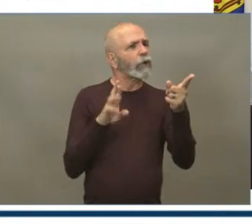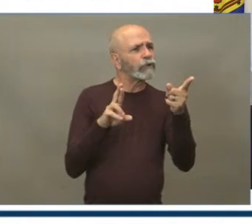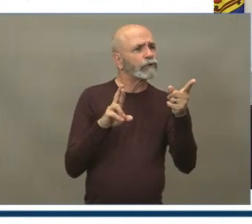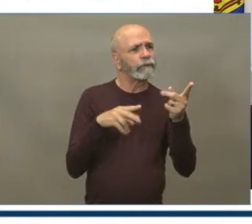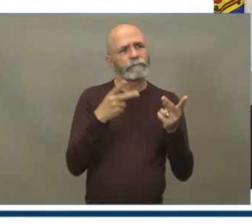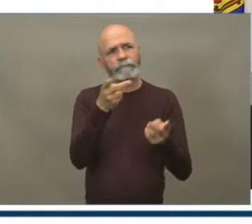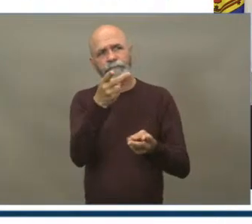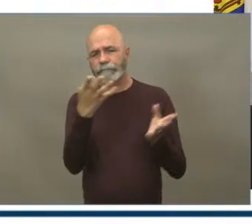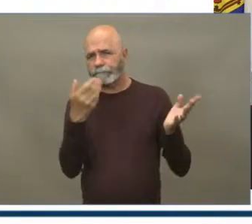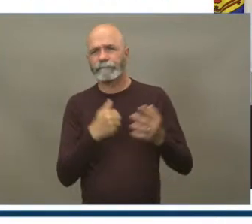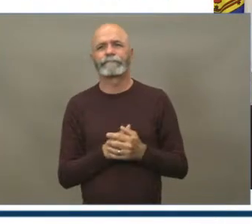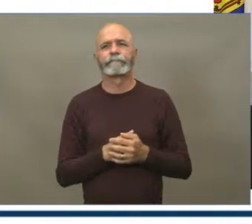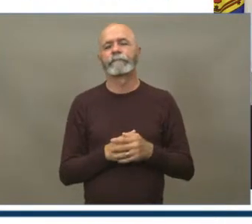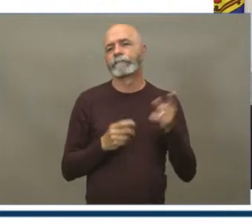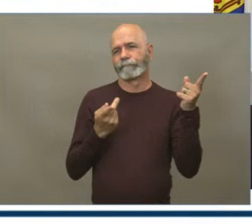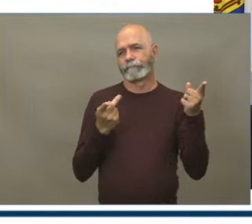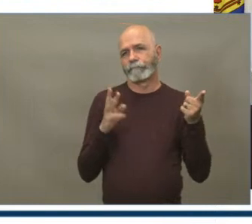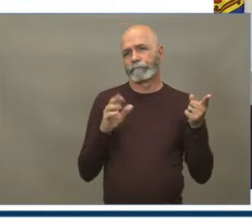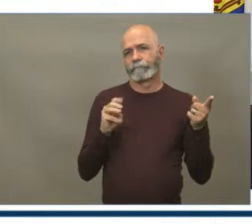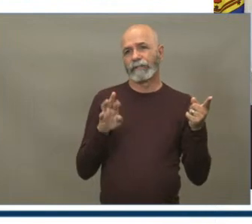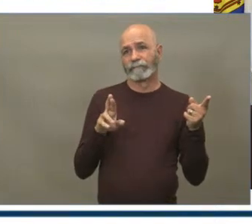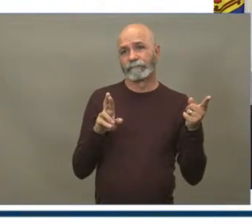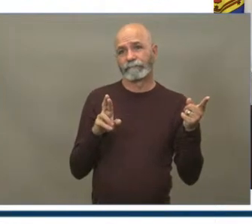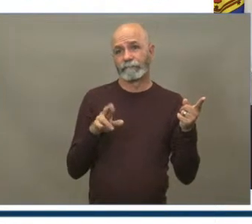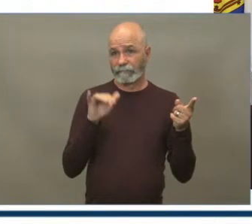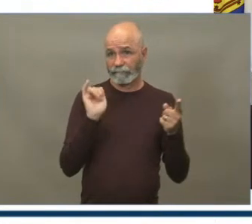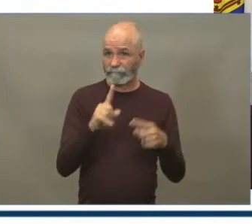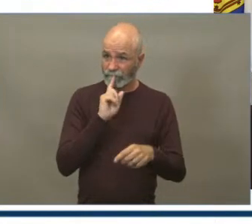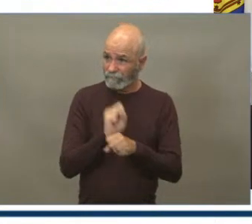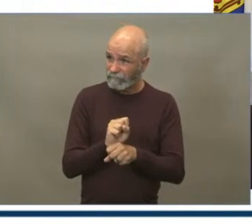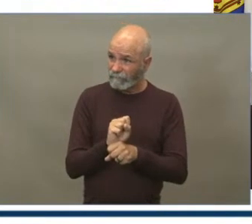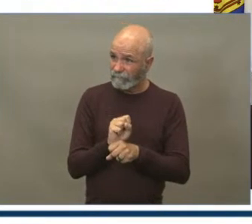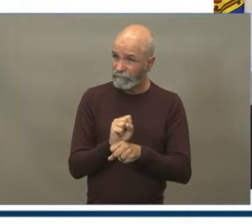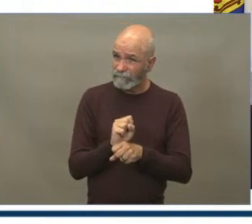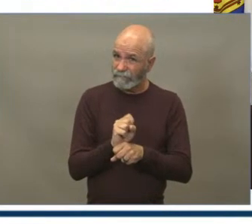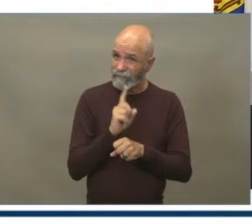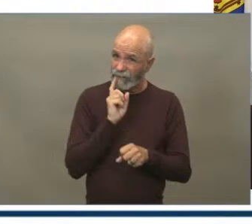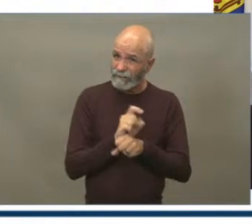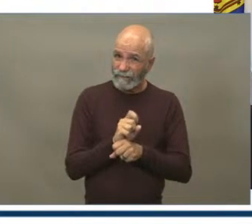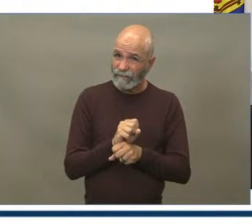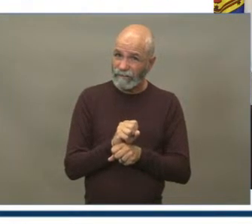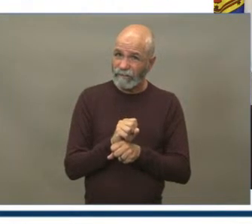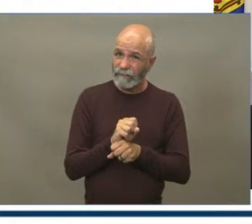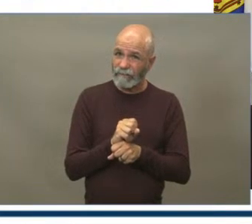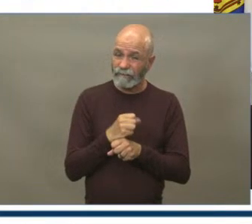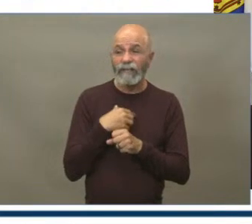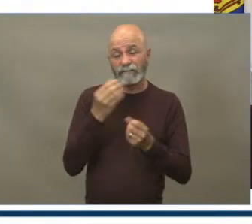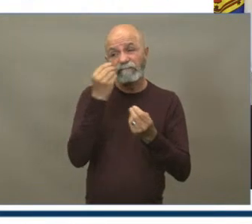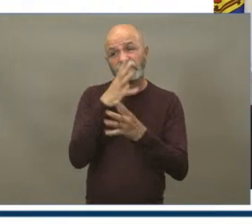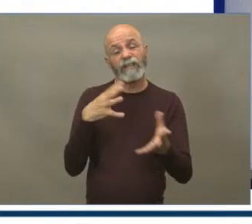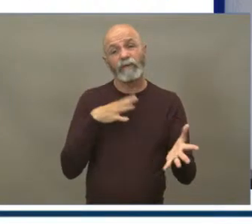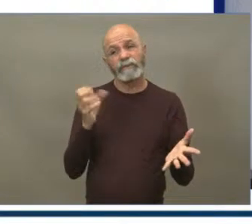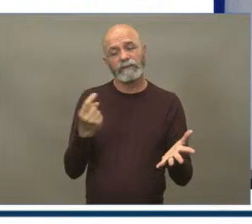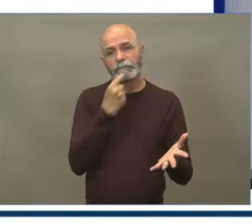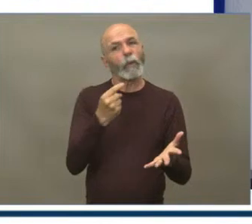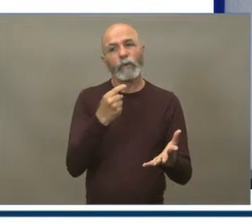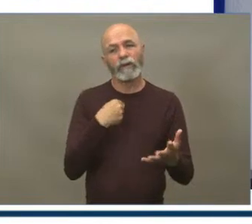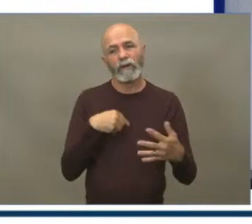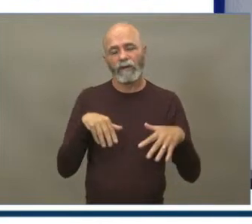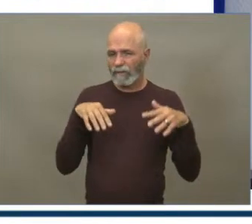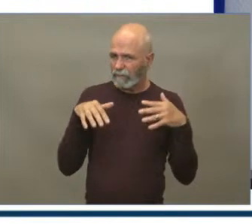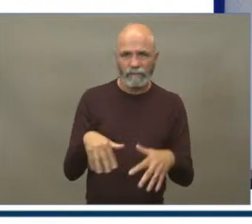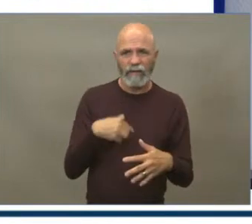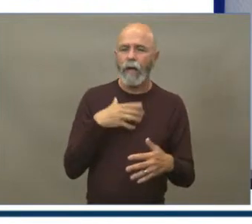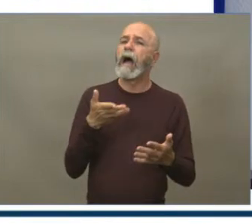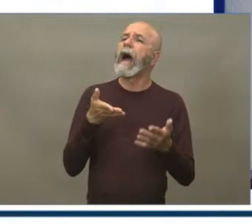Well, if that's indeed accurate, then I would be very disappointed for any gathering that's happening when we've asked